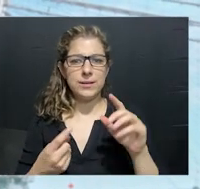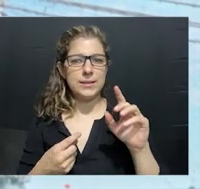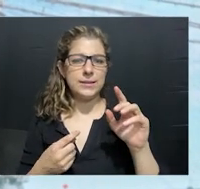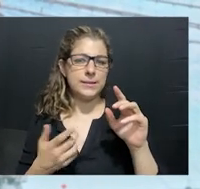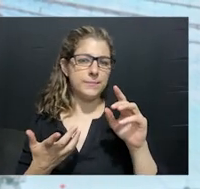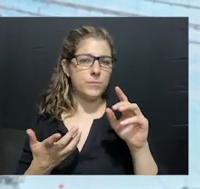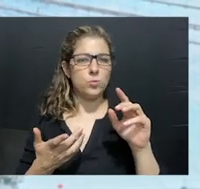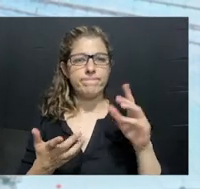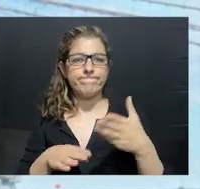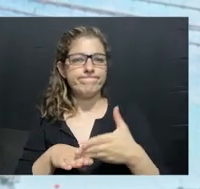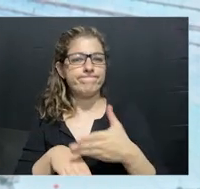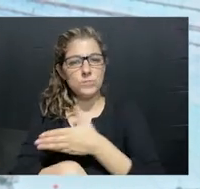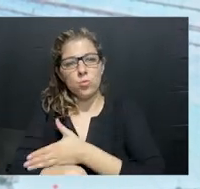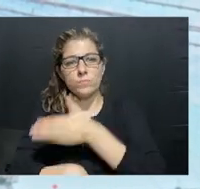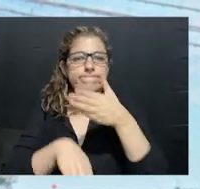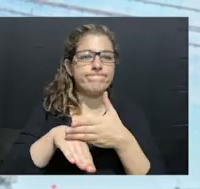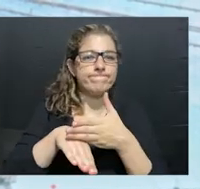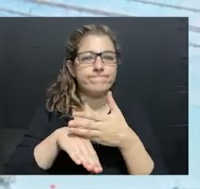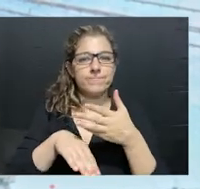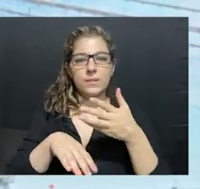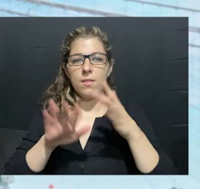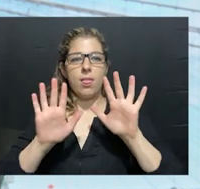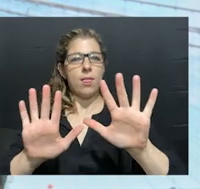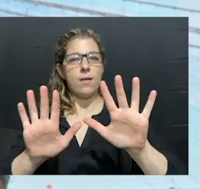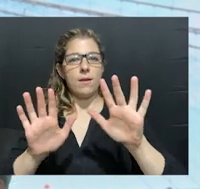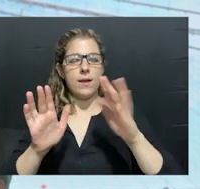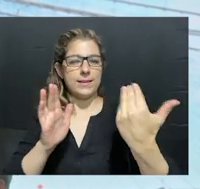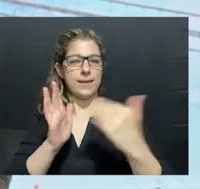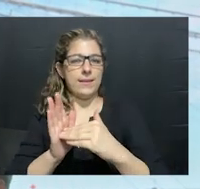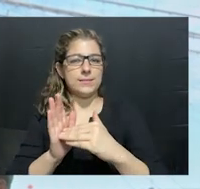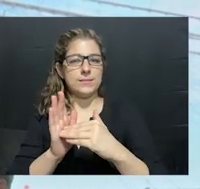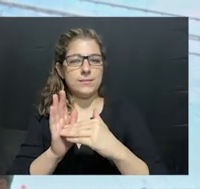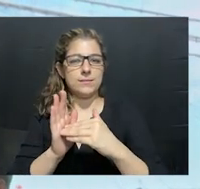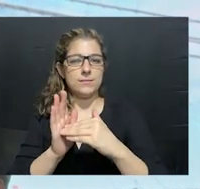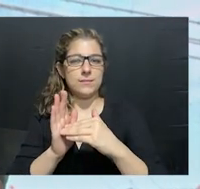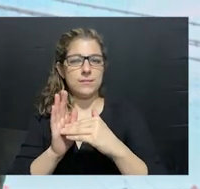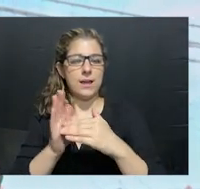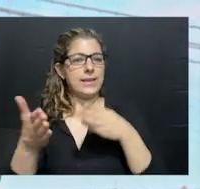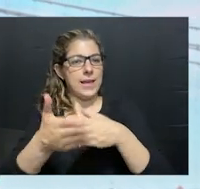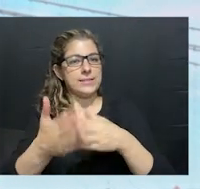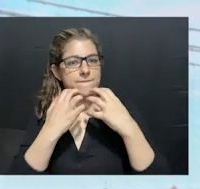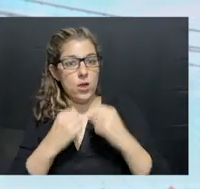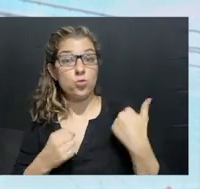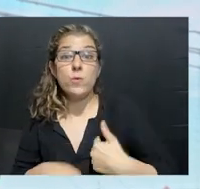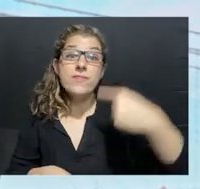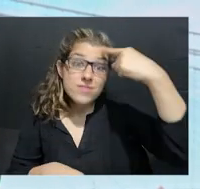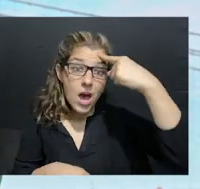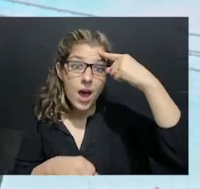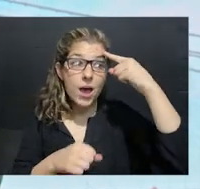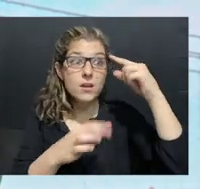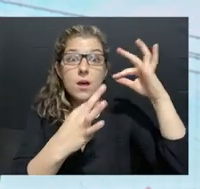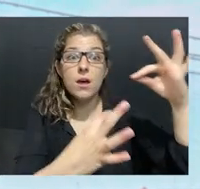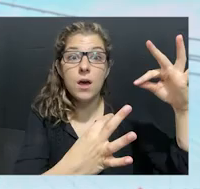demagoguery, a rhetorical slide, a pushback against a core set of values that we thought